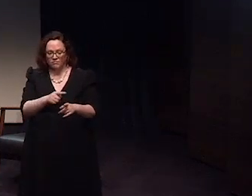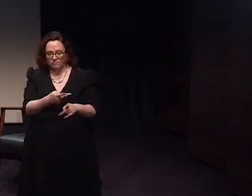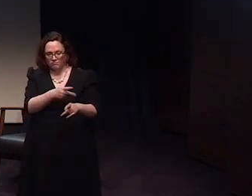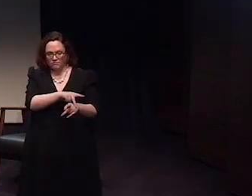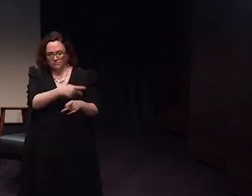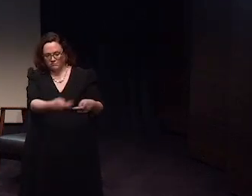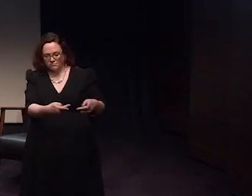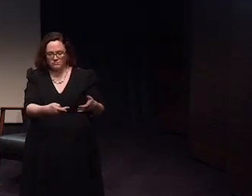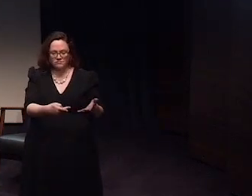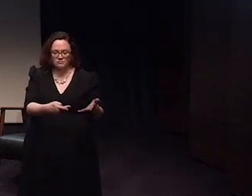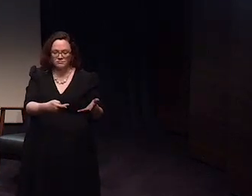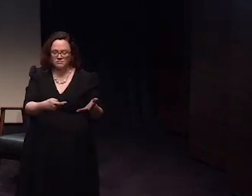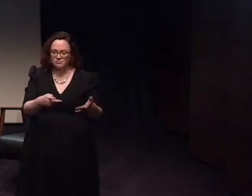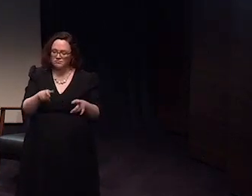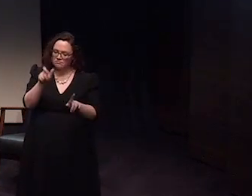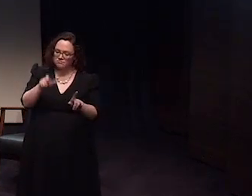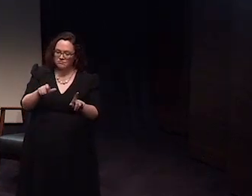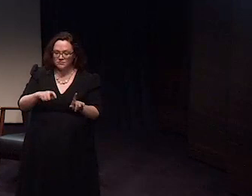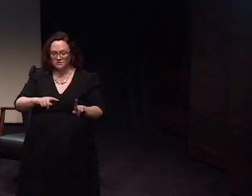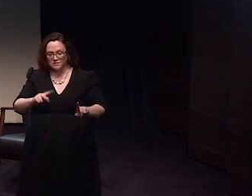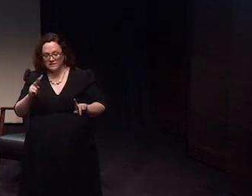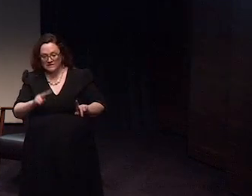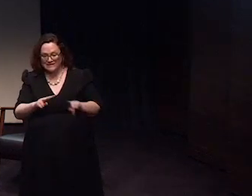are not acting on their own. Only a third of